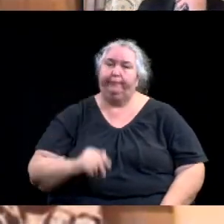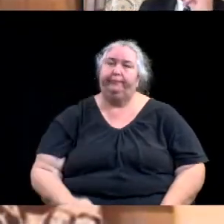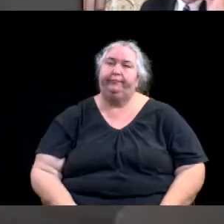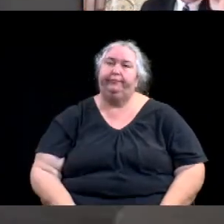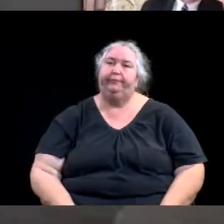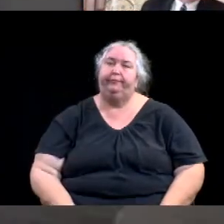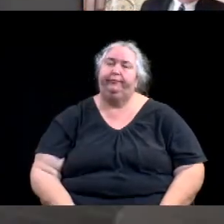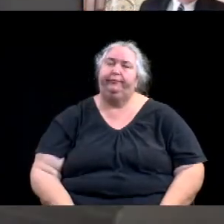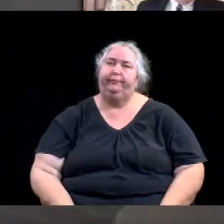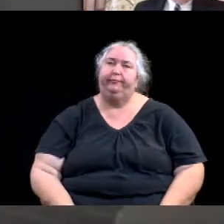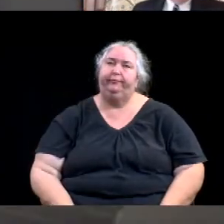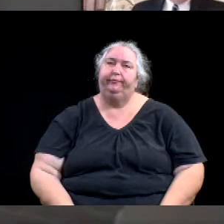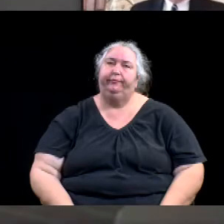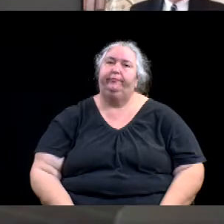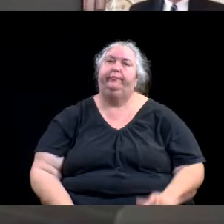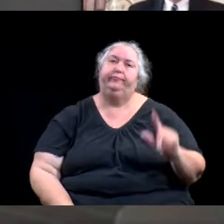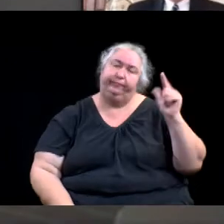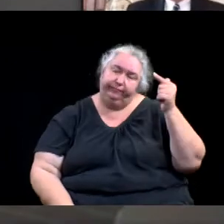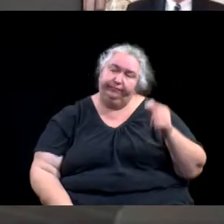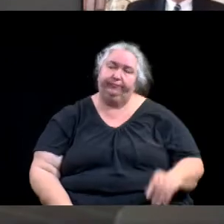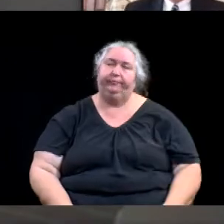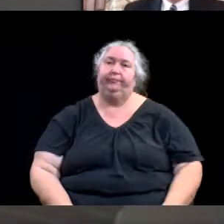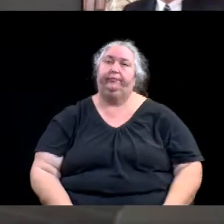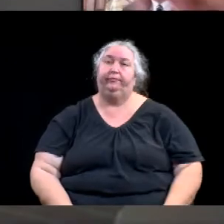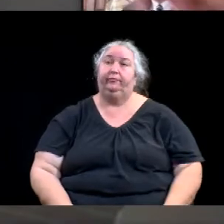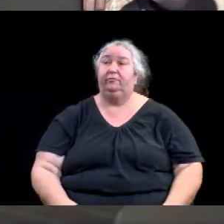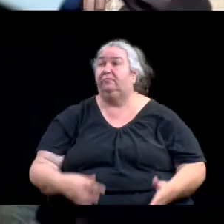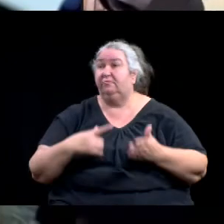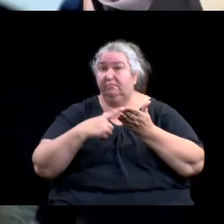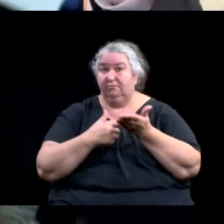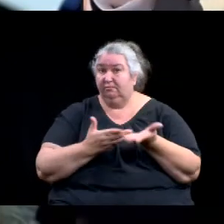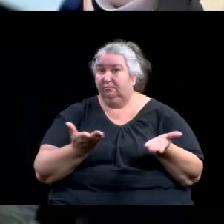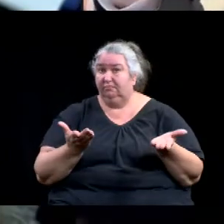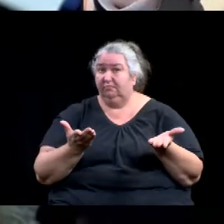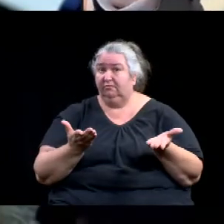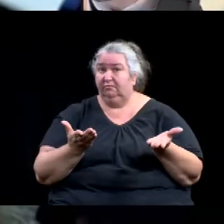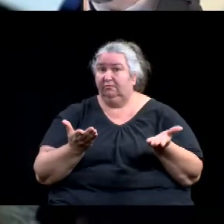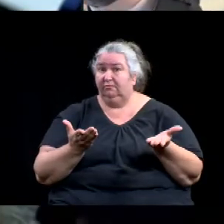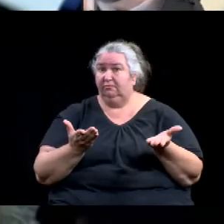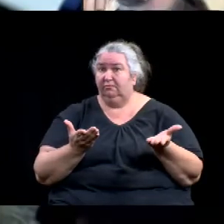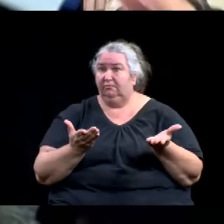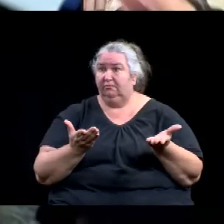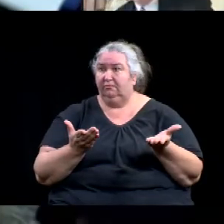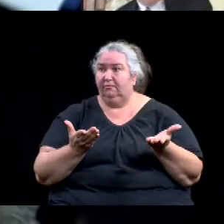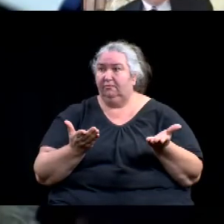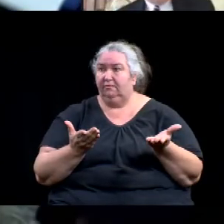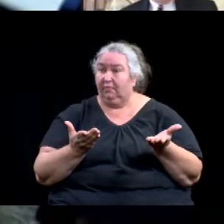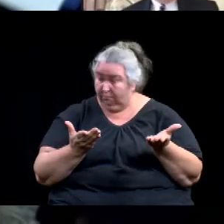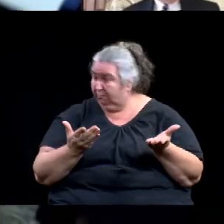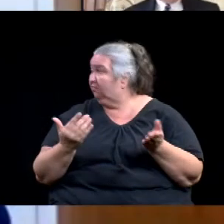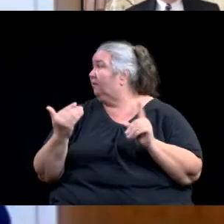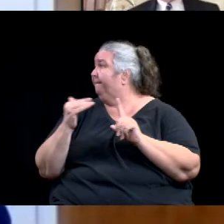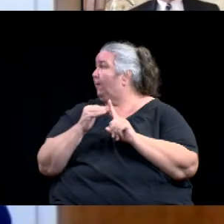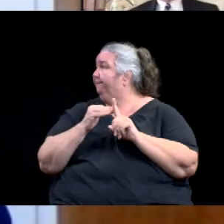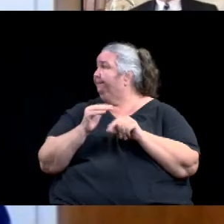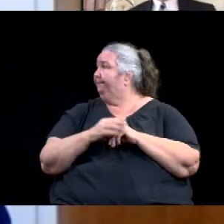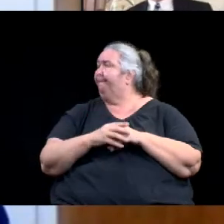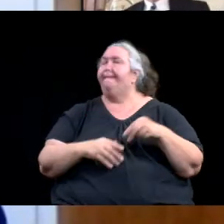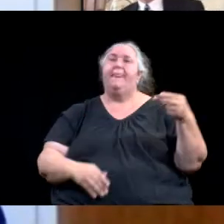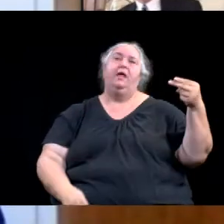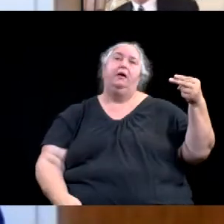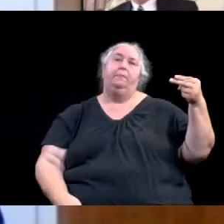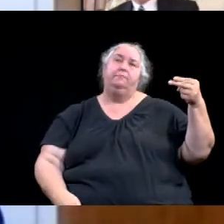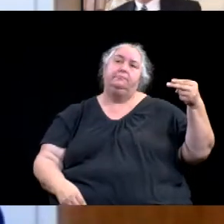Please poll the council. Holmes? Aye. Palmer? Aye. Borderud? Yes.